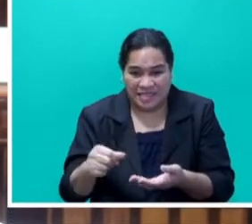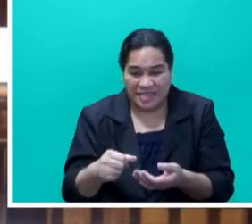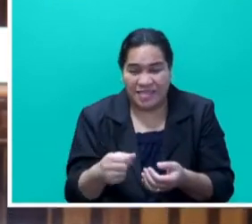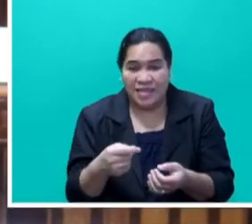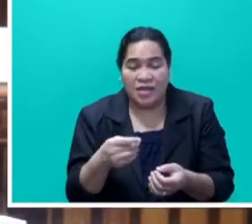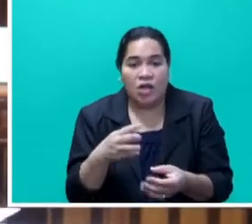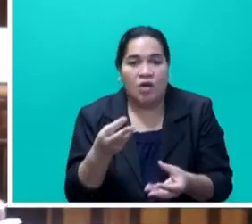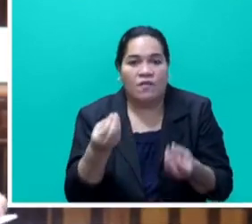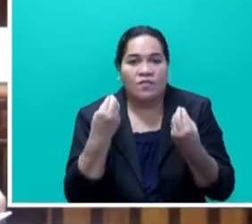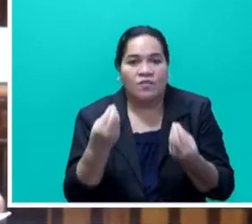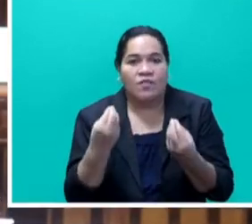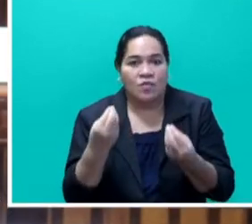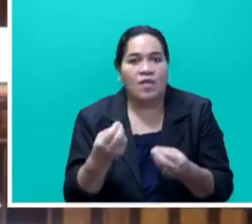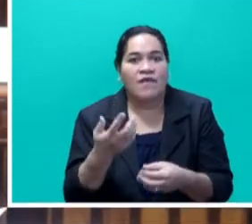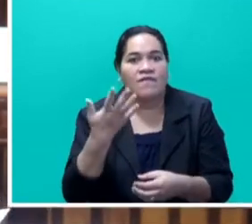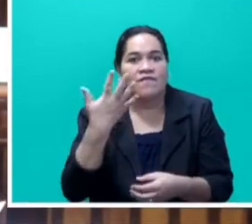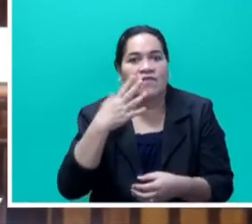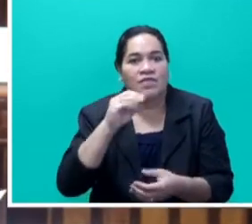$50 million.